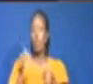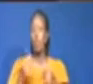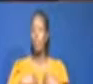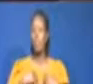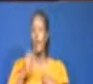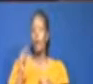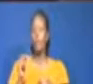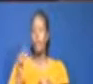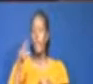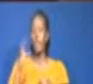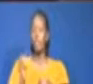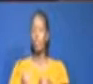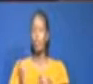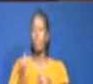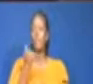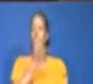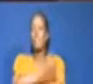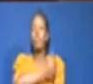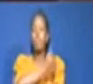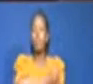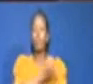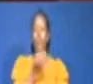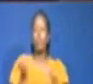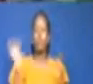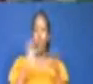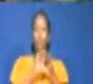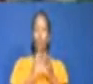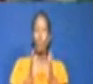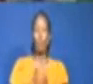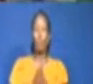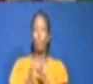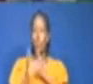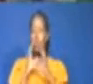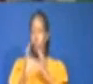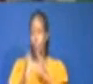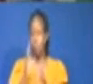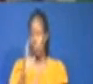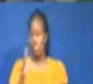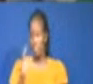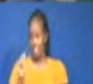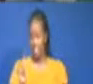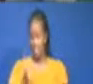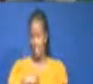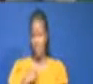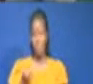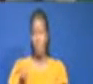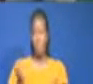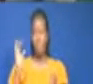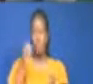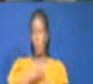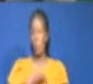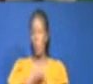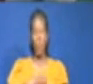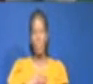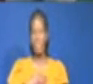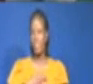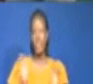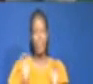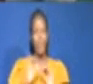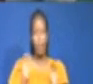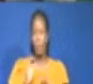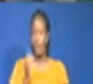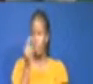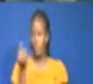is affiliated with the Communications Authority of Kenya. So I do not own a property in Afralti. I own a property